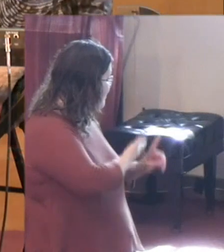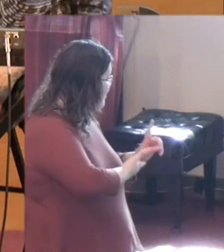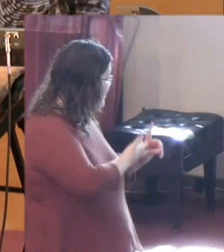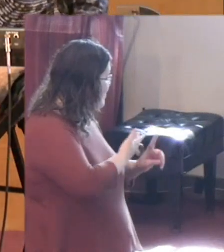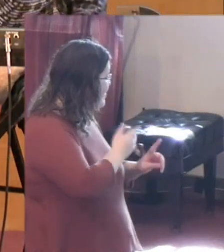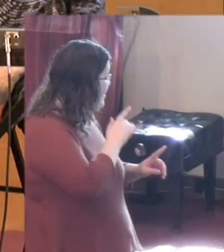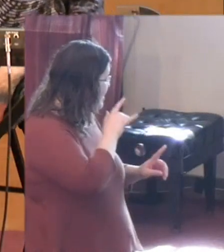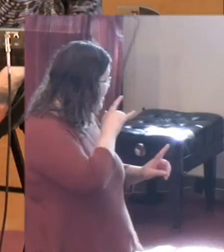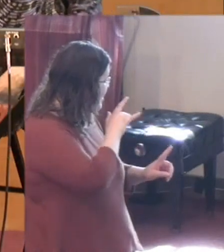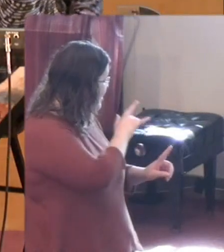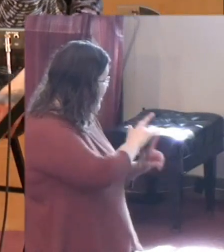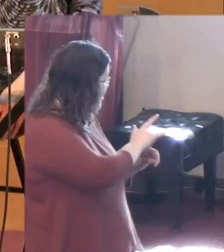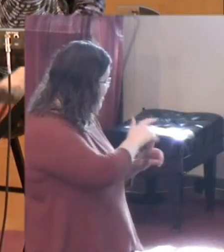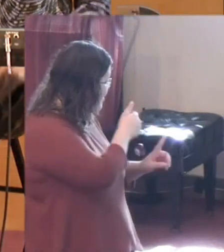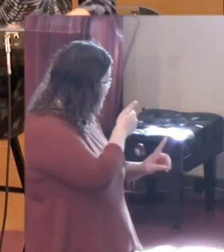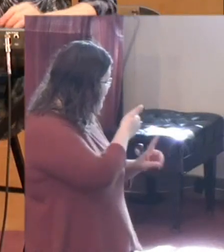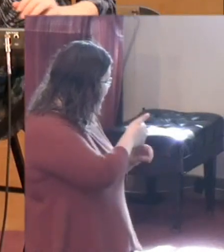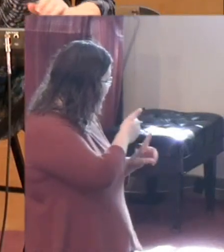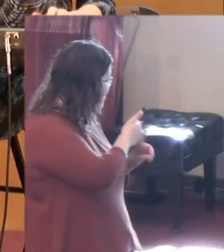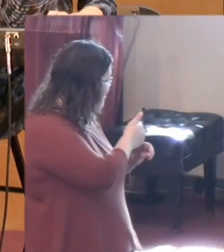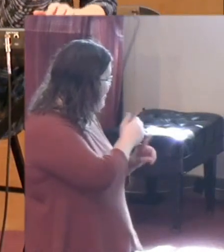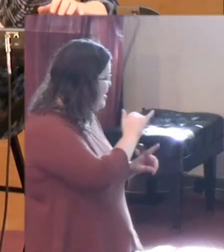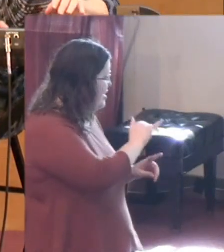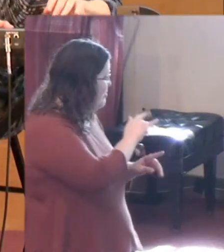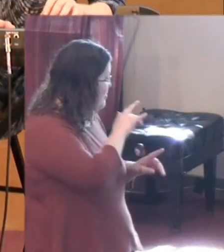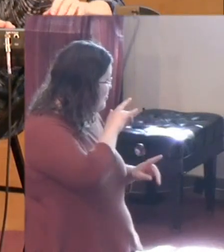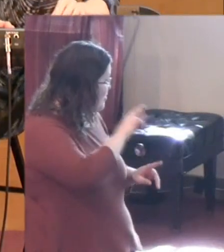her like you love Grace.